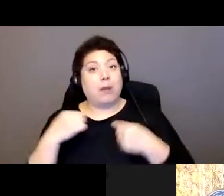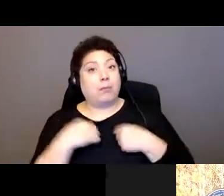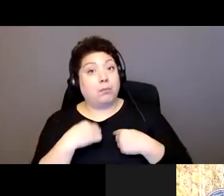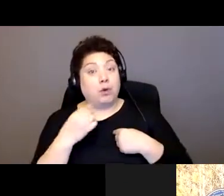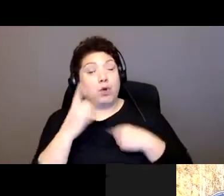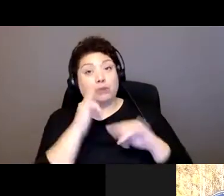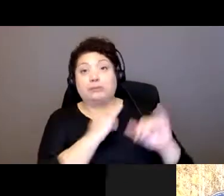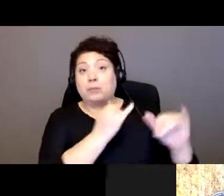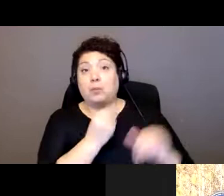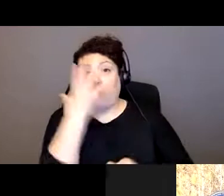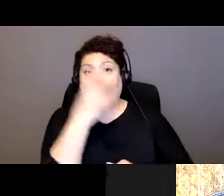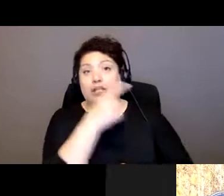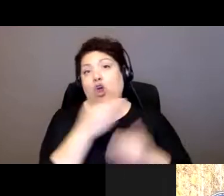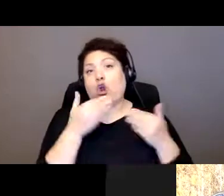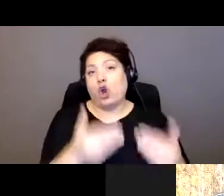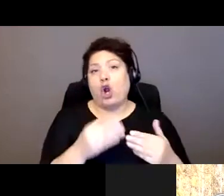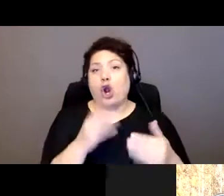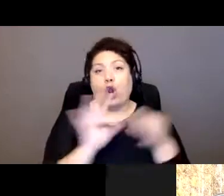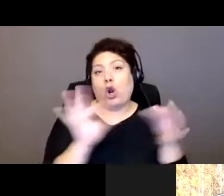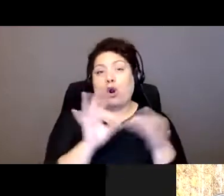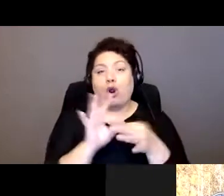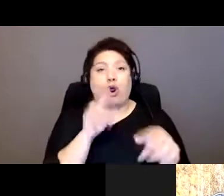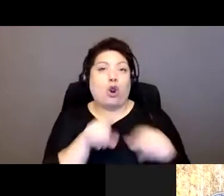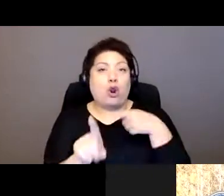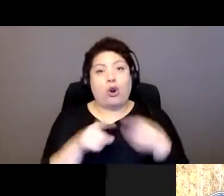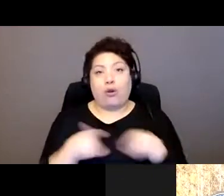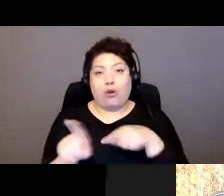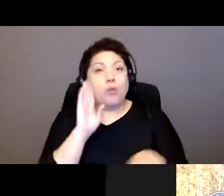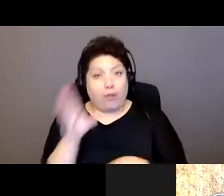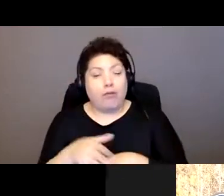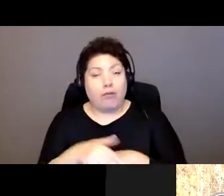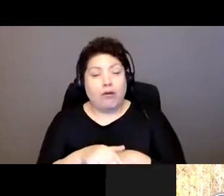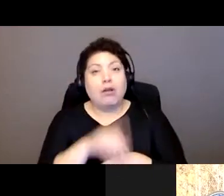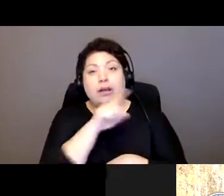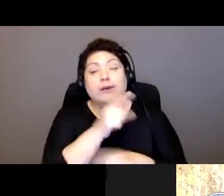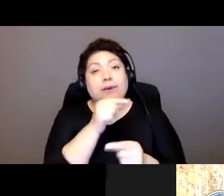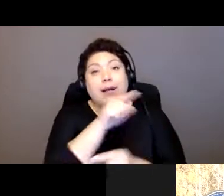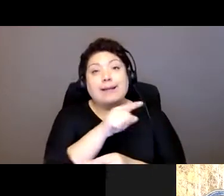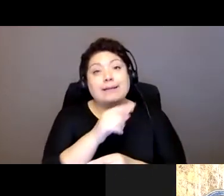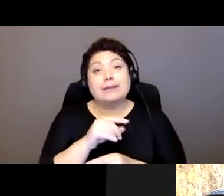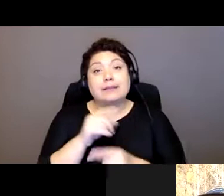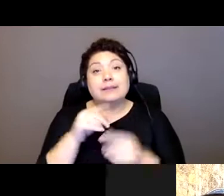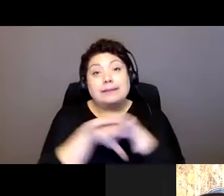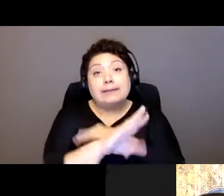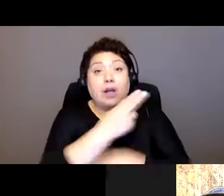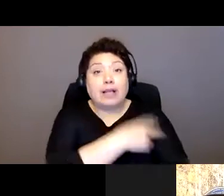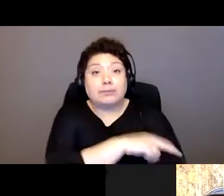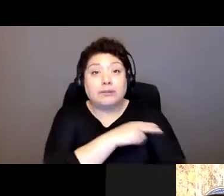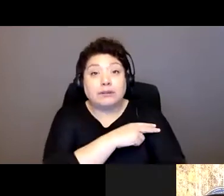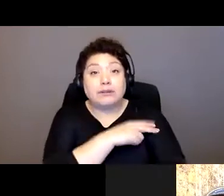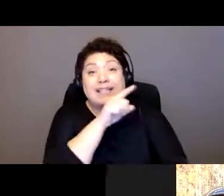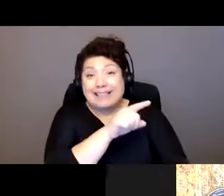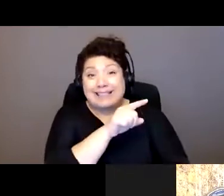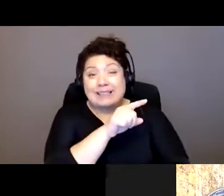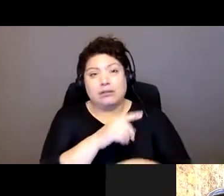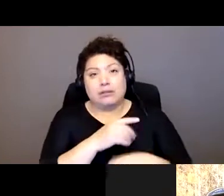mistreatment, a lot of the racism shows when you go to the hospital, it shows. I've had